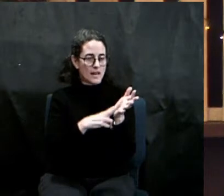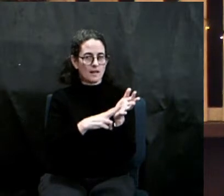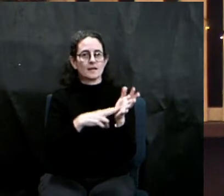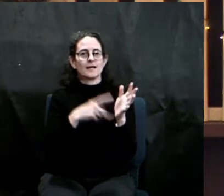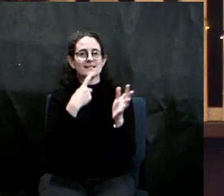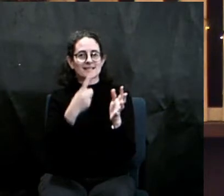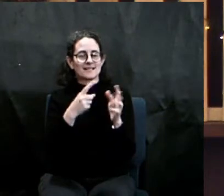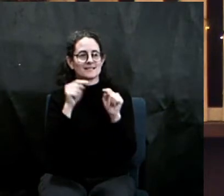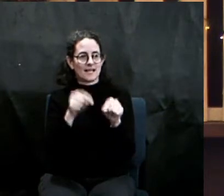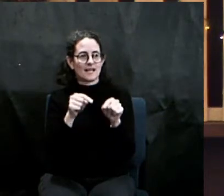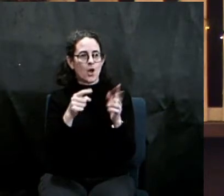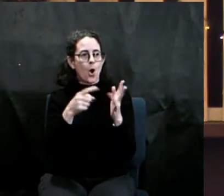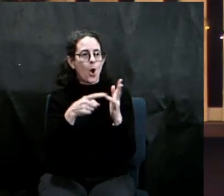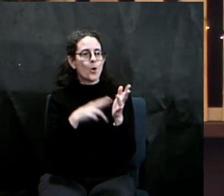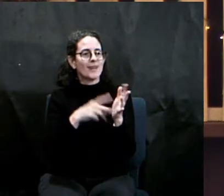and became a Christian.